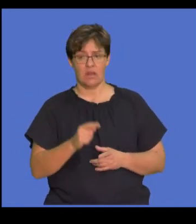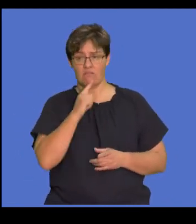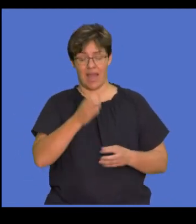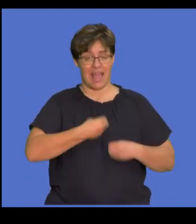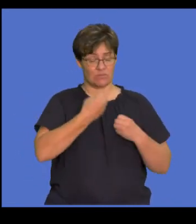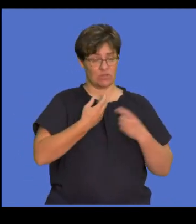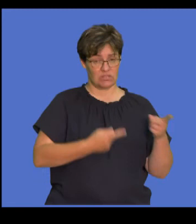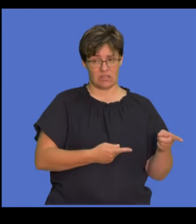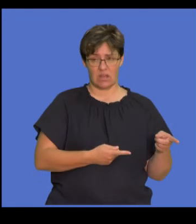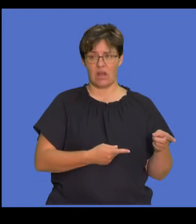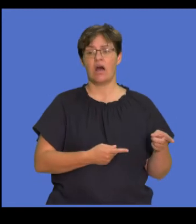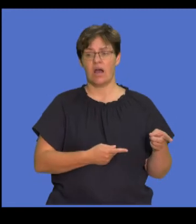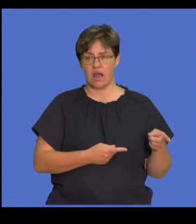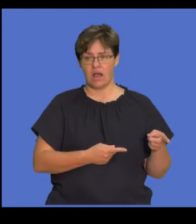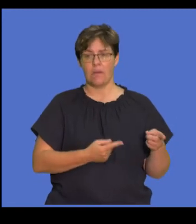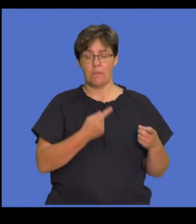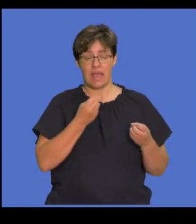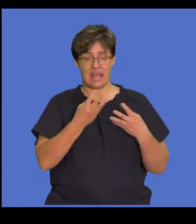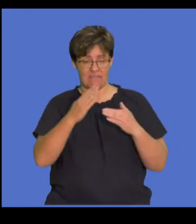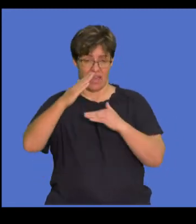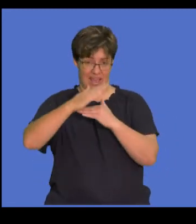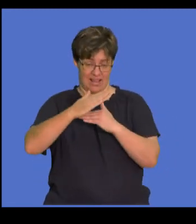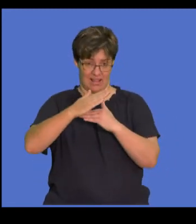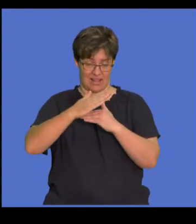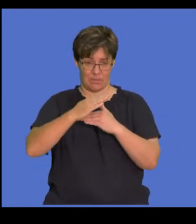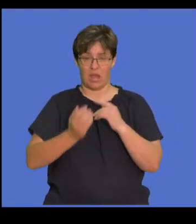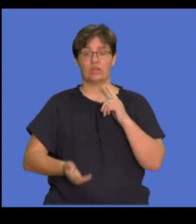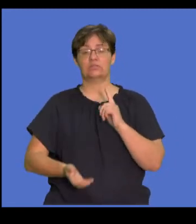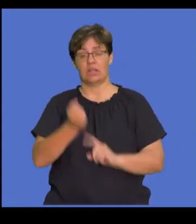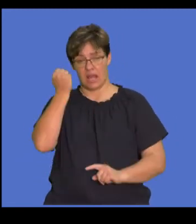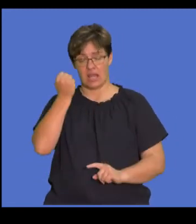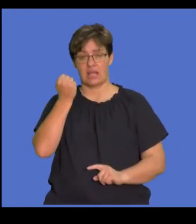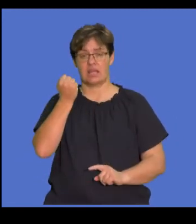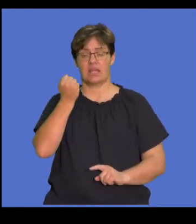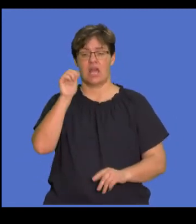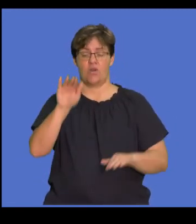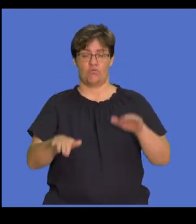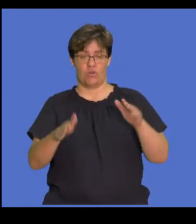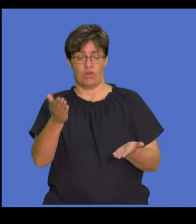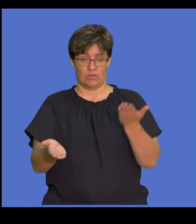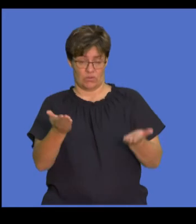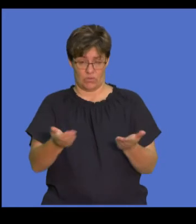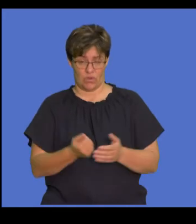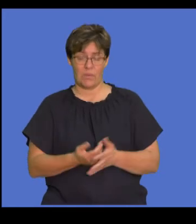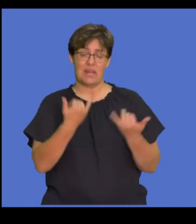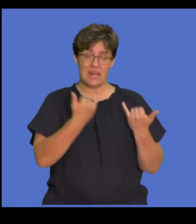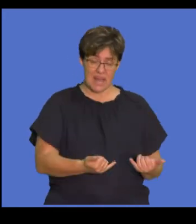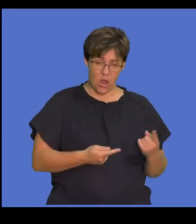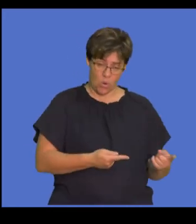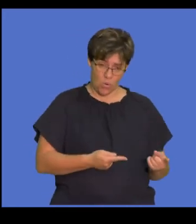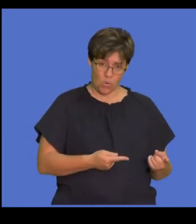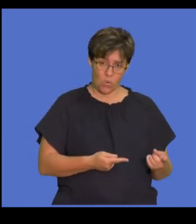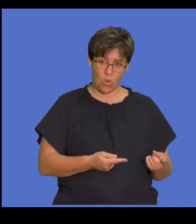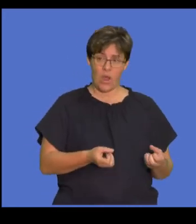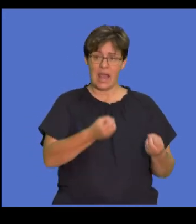we're dealing with the expressions, it's when I'm given the angle and I'm trying to find the ratio. But if I'm now